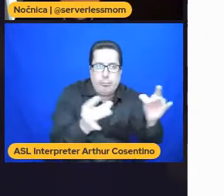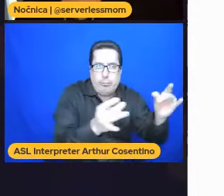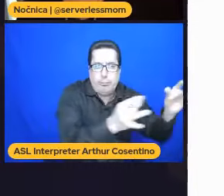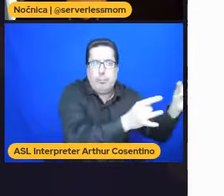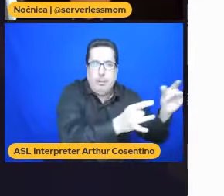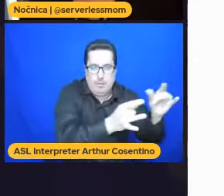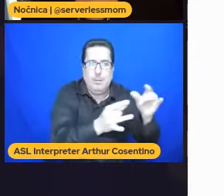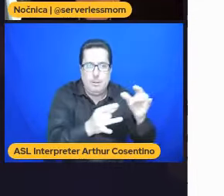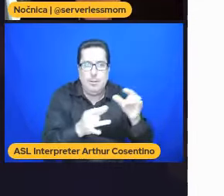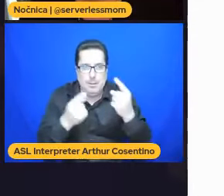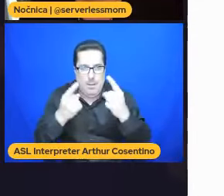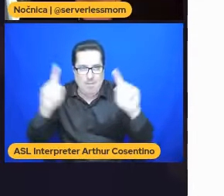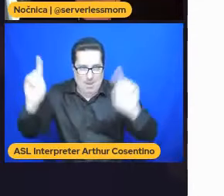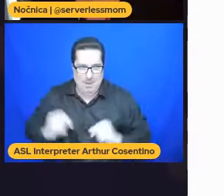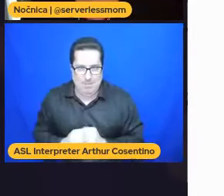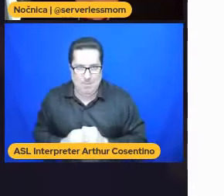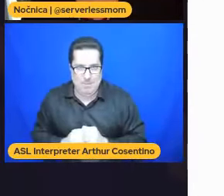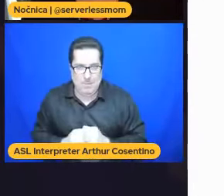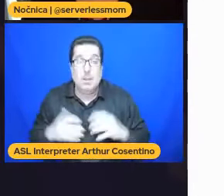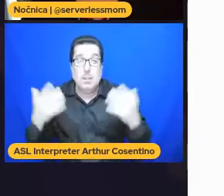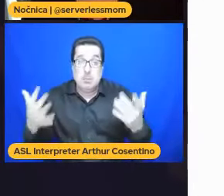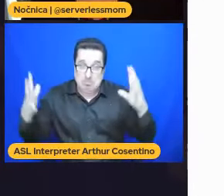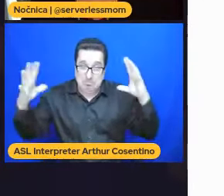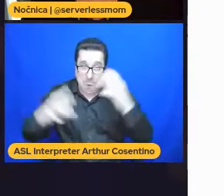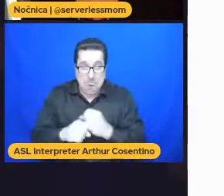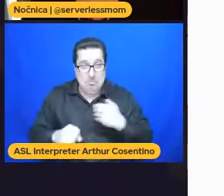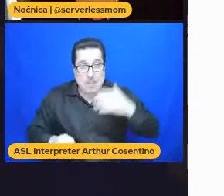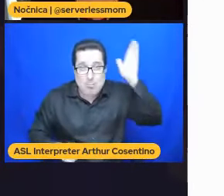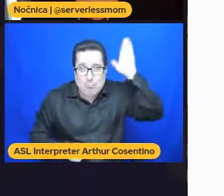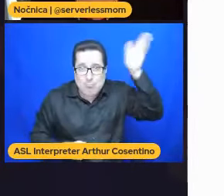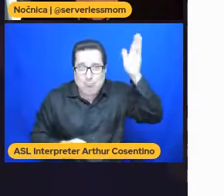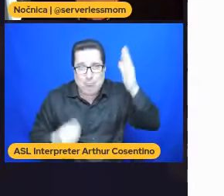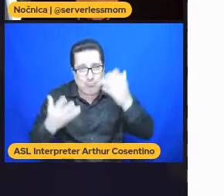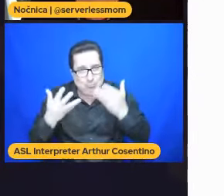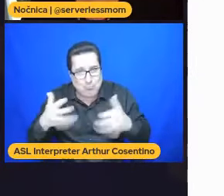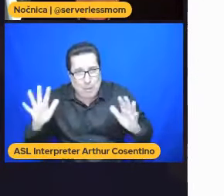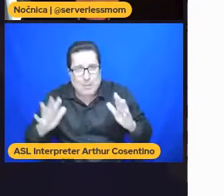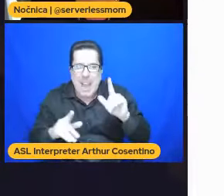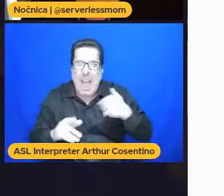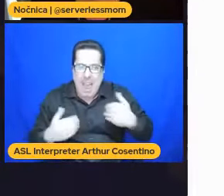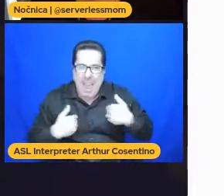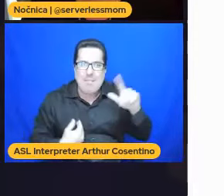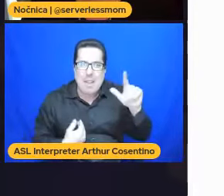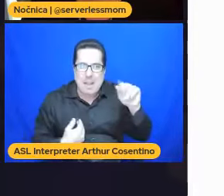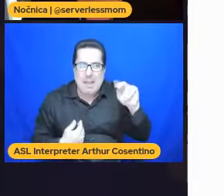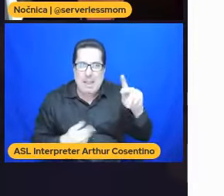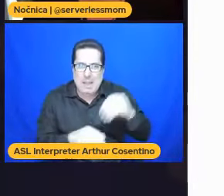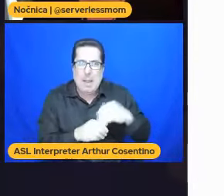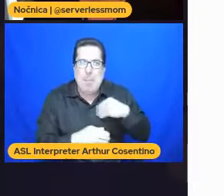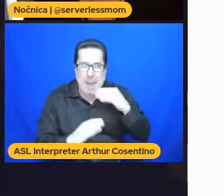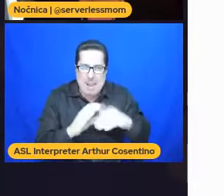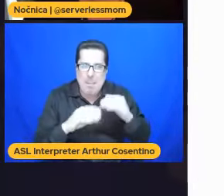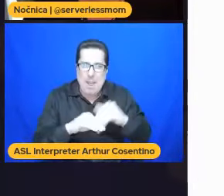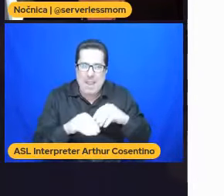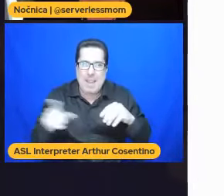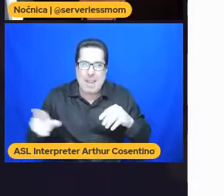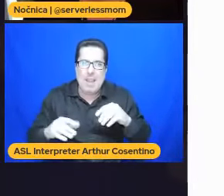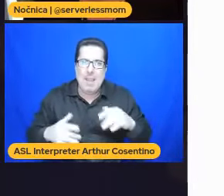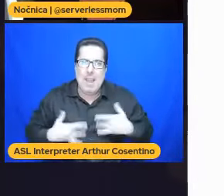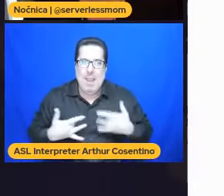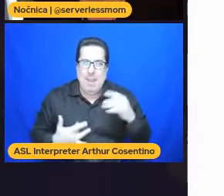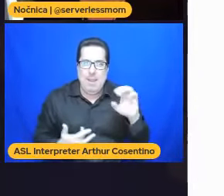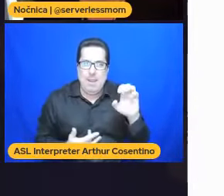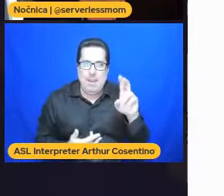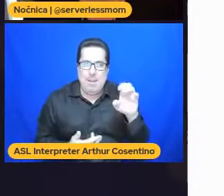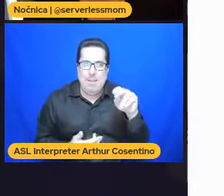So that's been my time, folks. I know I do, I'm sure, have a link in my email to the event chat, and so that's where I'll be hopping over to